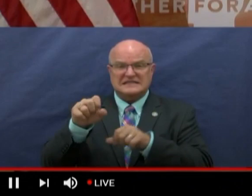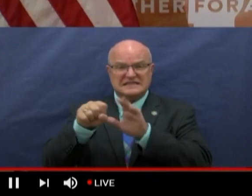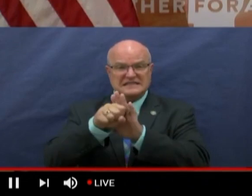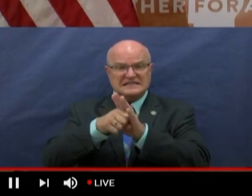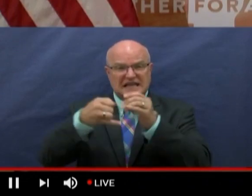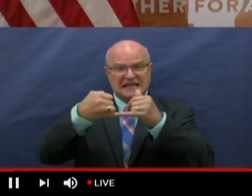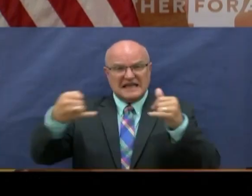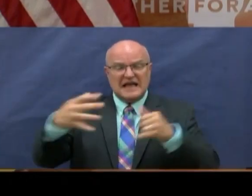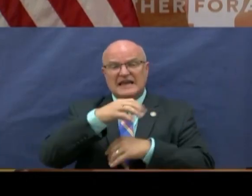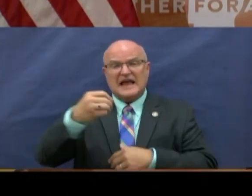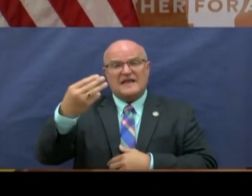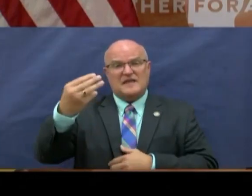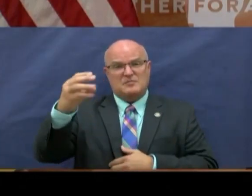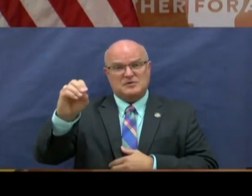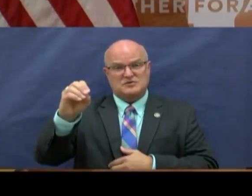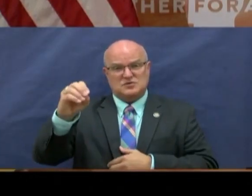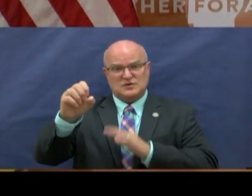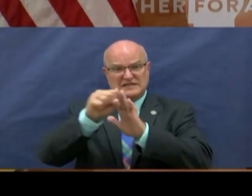the Missouri.